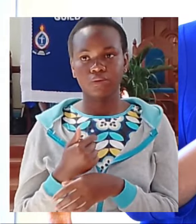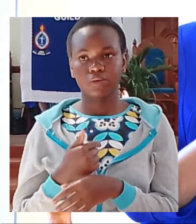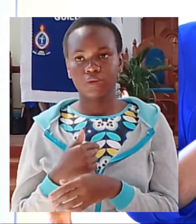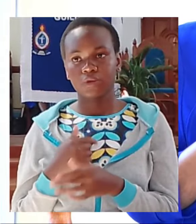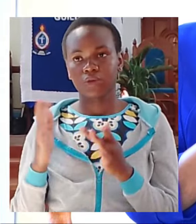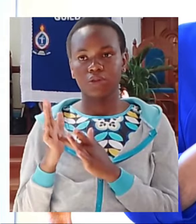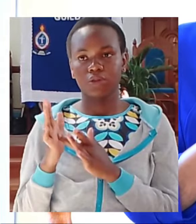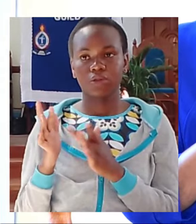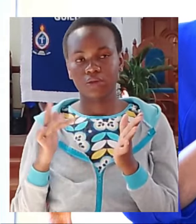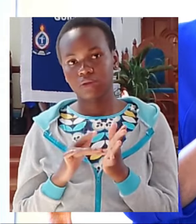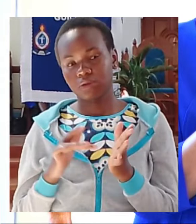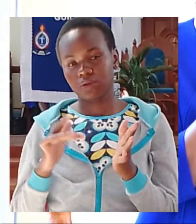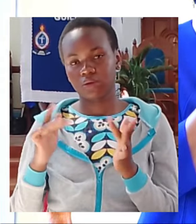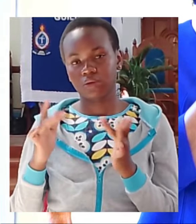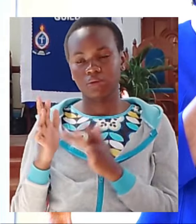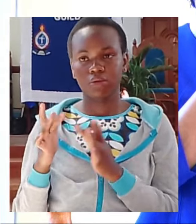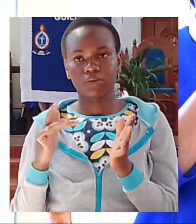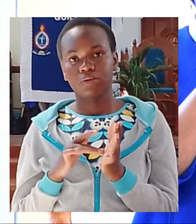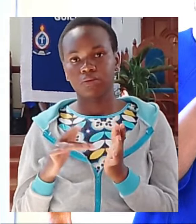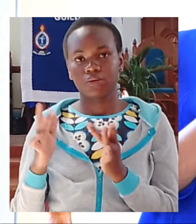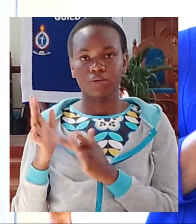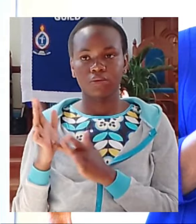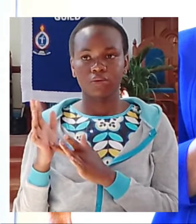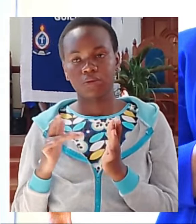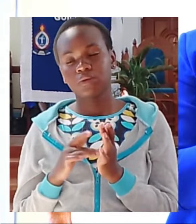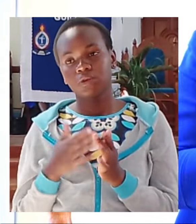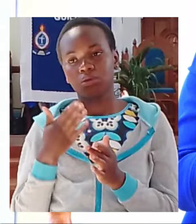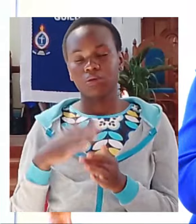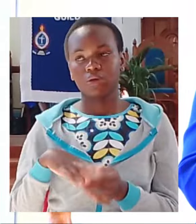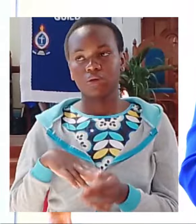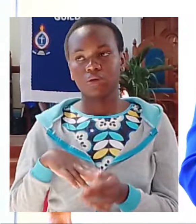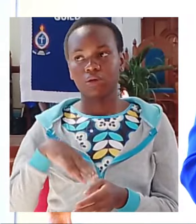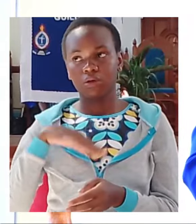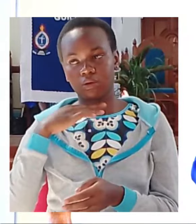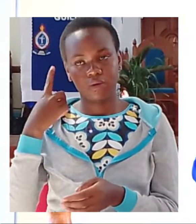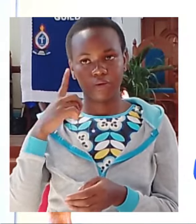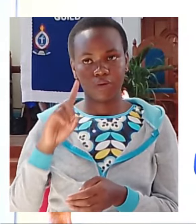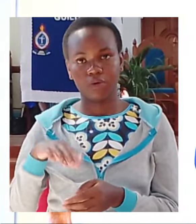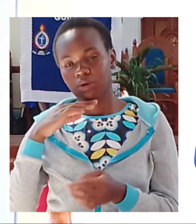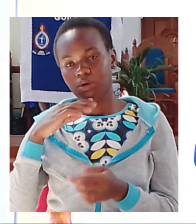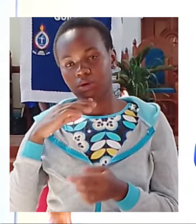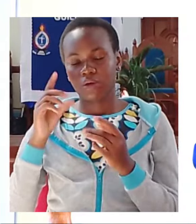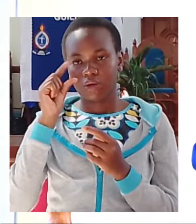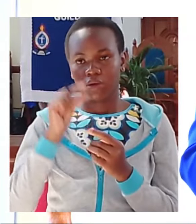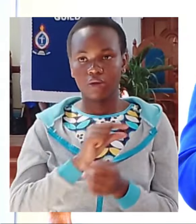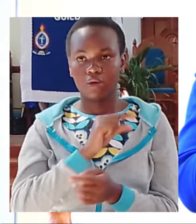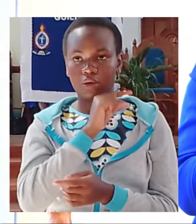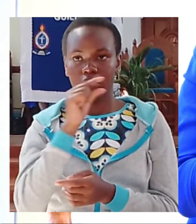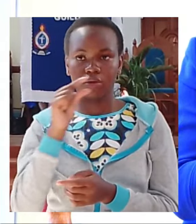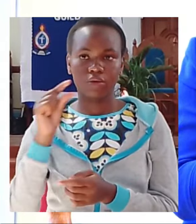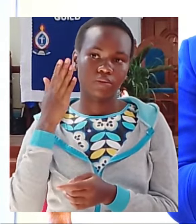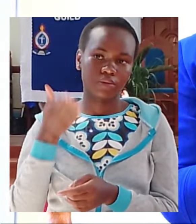'Tis mystery all the mortal died, who can explore his strange